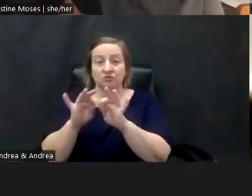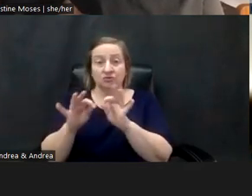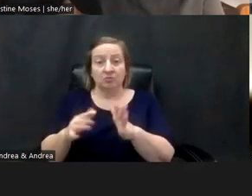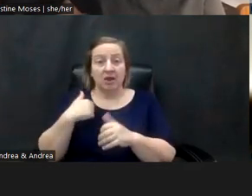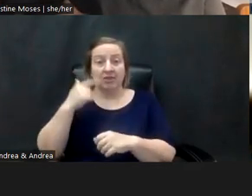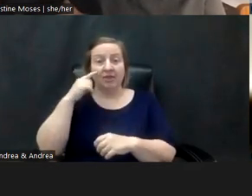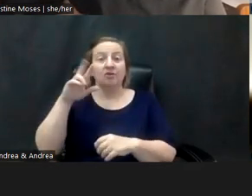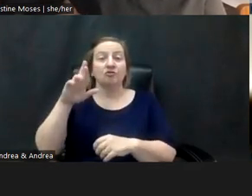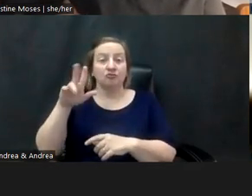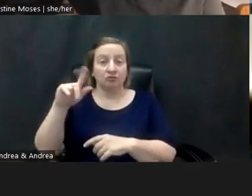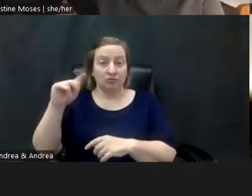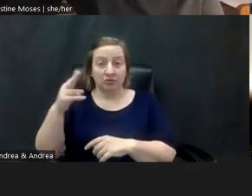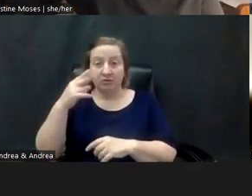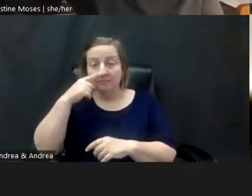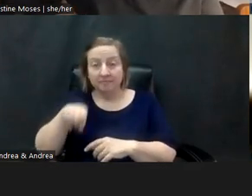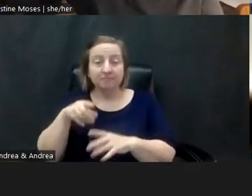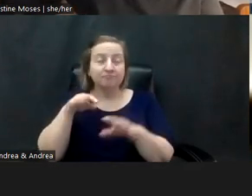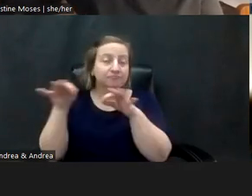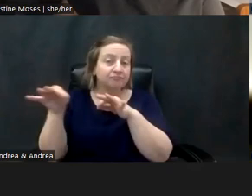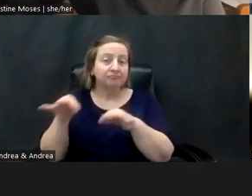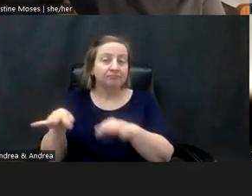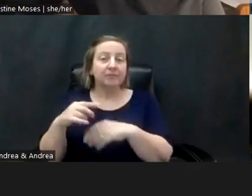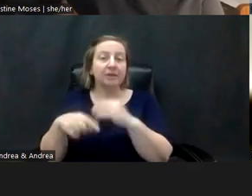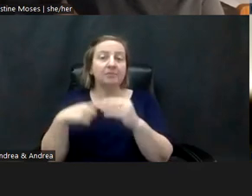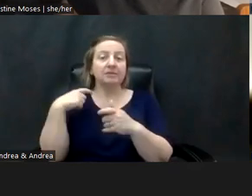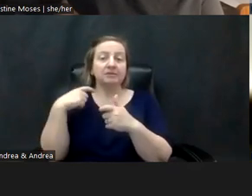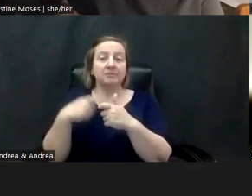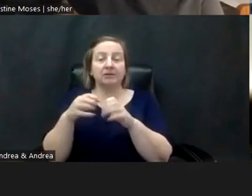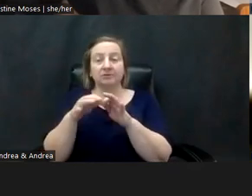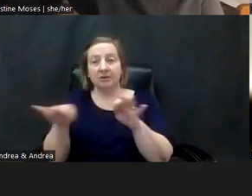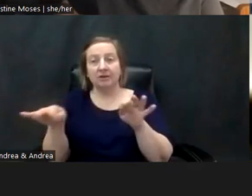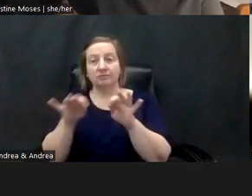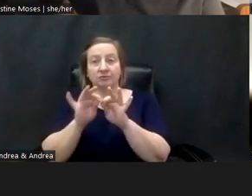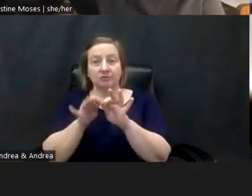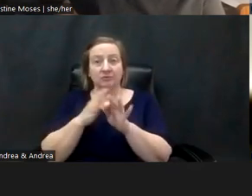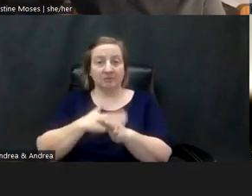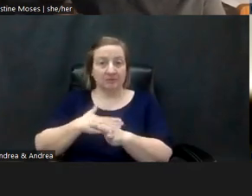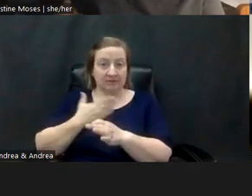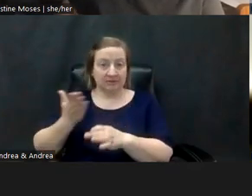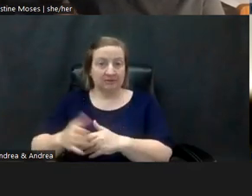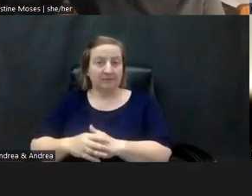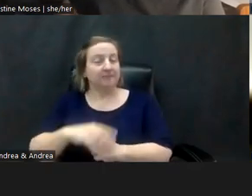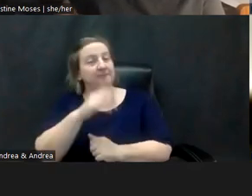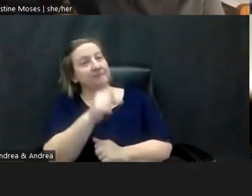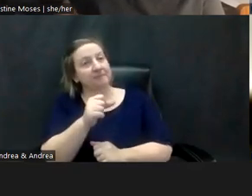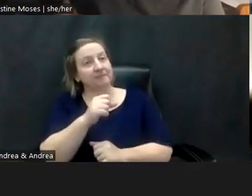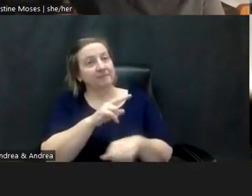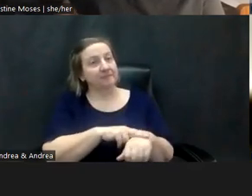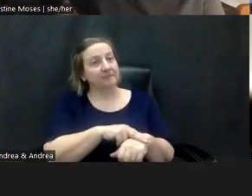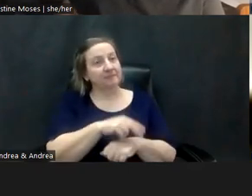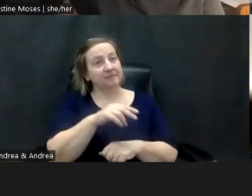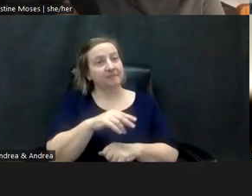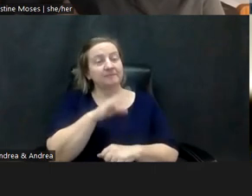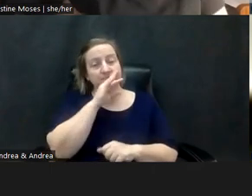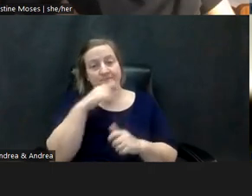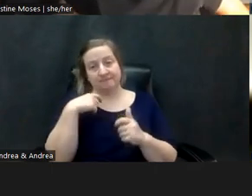Ruth, yeah, can please give the information on the Spanish language interpretation, please? Yes, of course. Hola, ¿qué